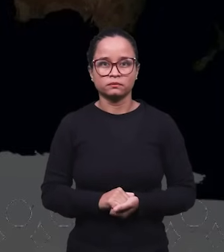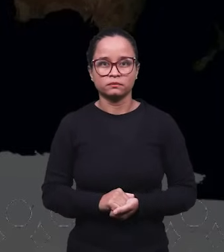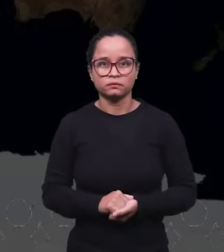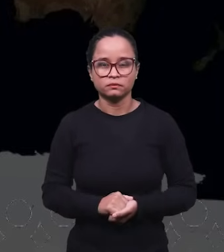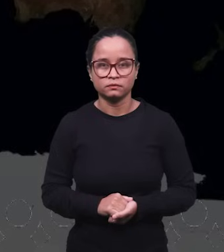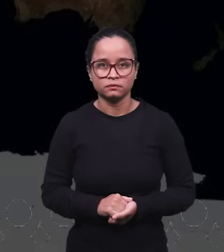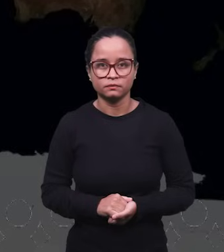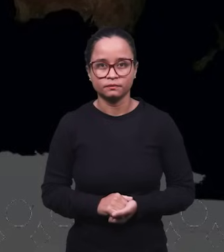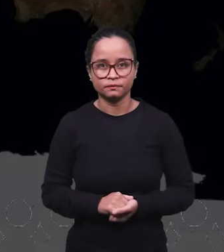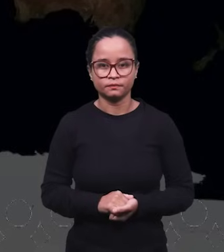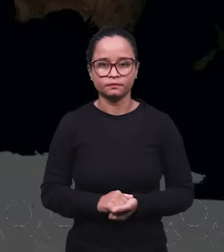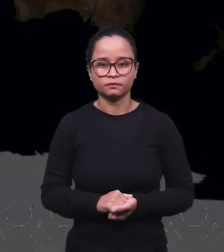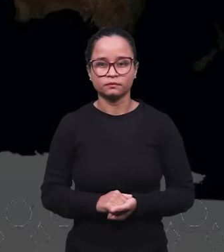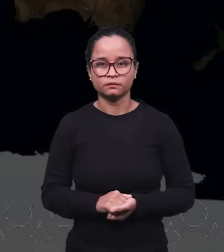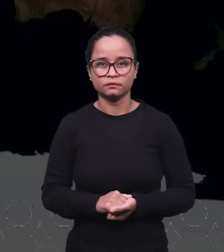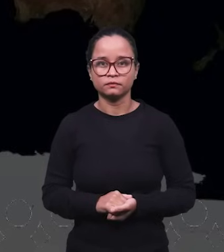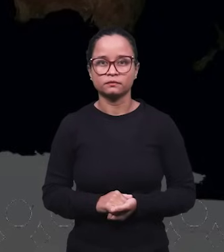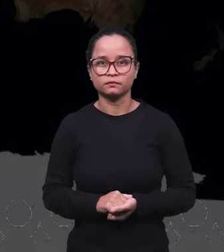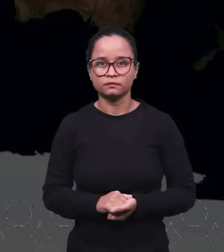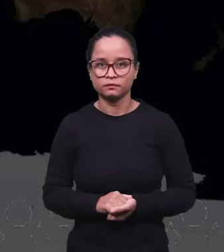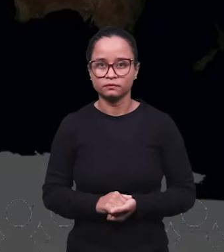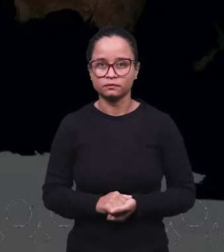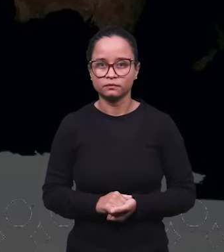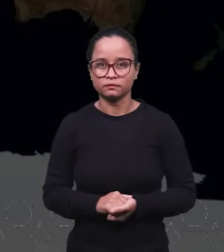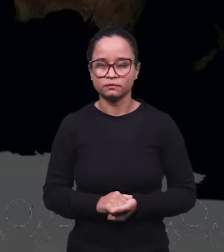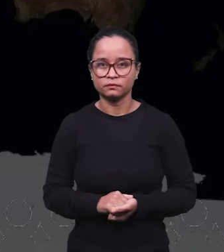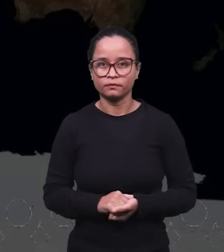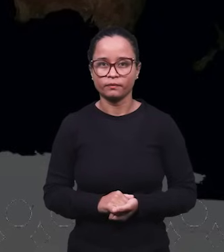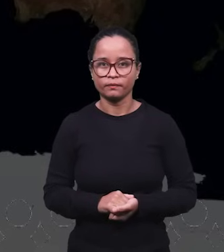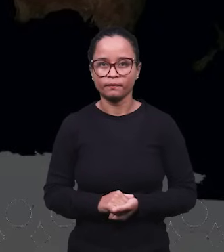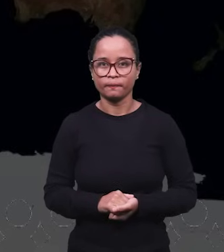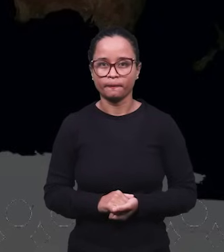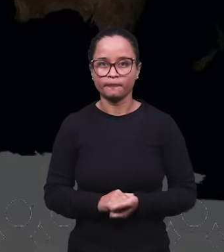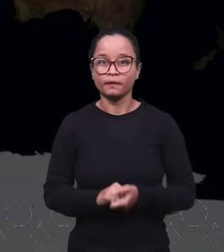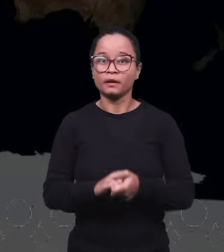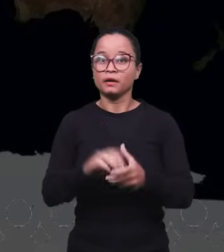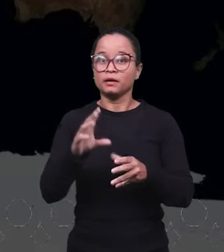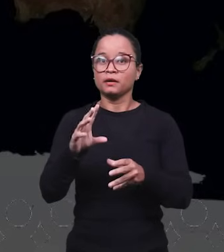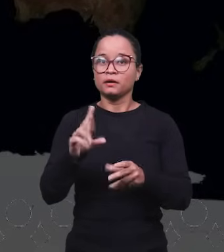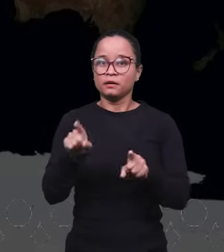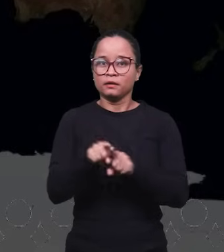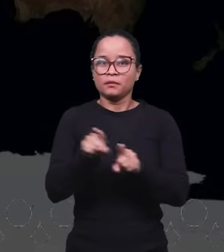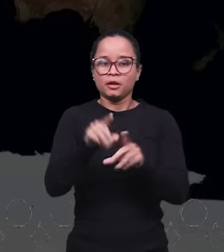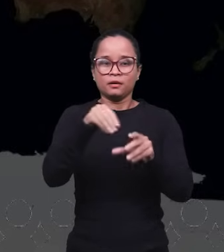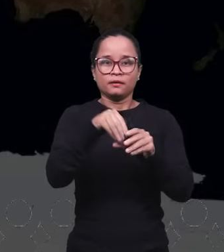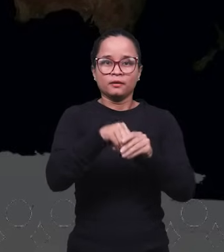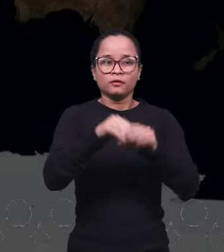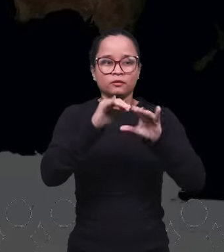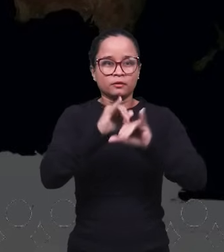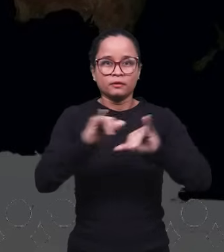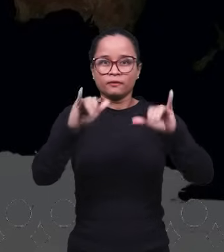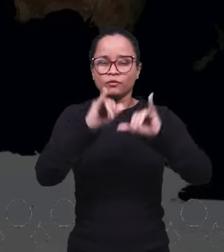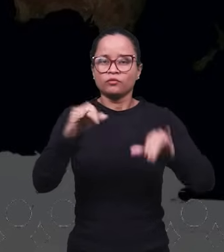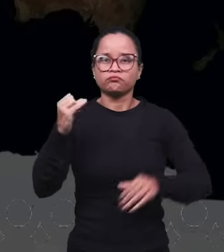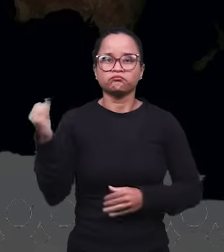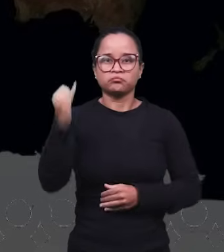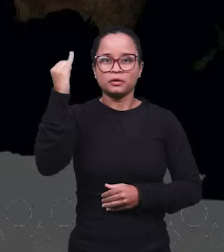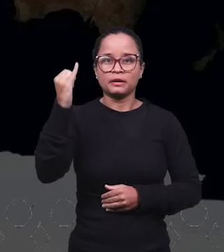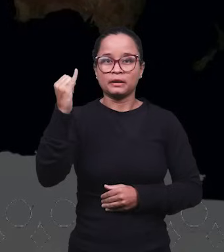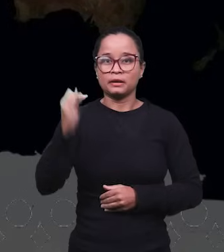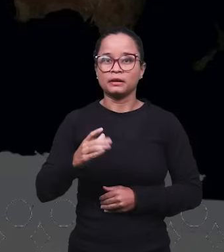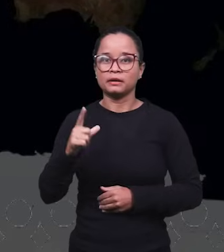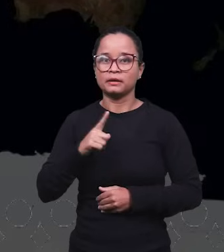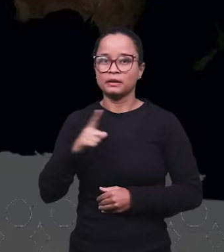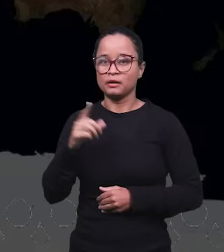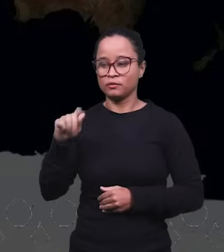haikuandikiwa ulimwengu, lakini iliandikiwa kanisa. E dentro desse importante recado, a